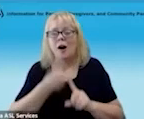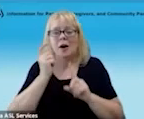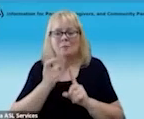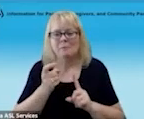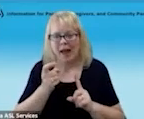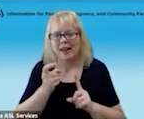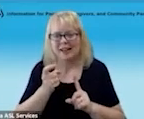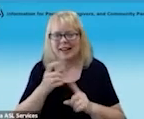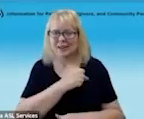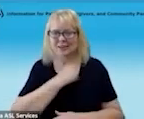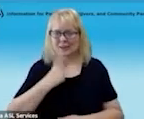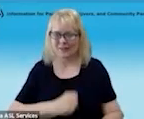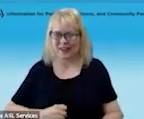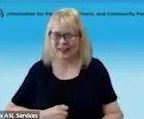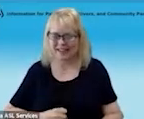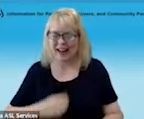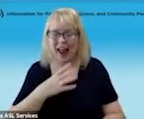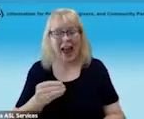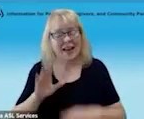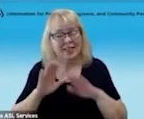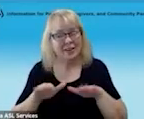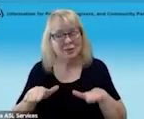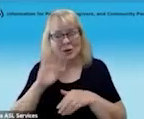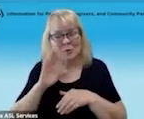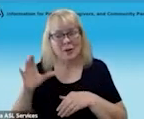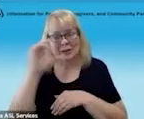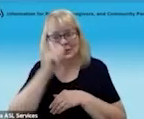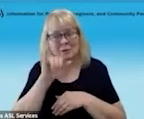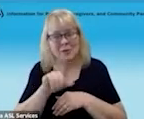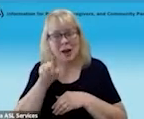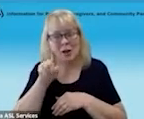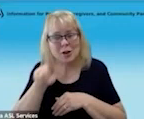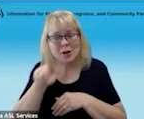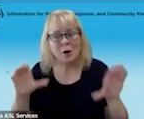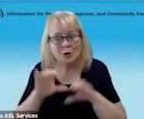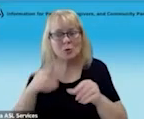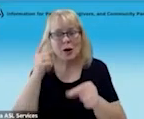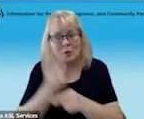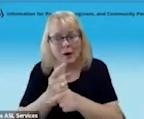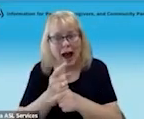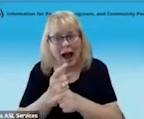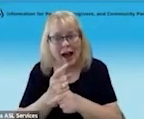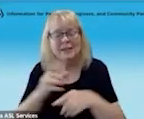role models and assess their behavior and anxious to be right. So